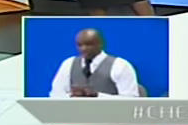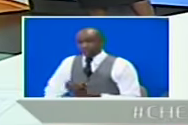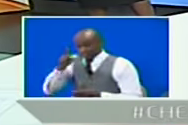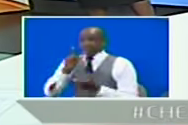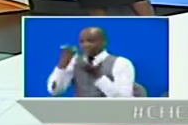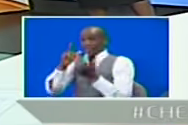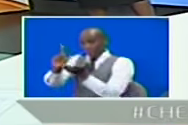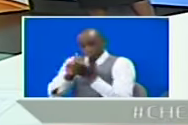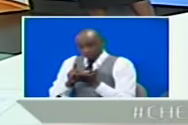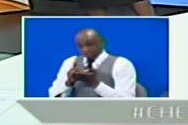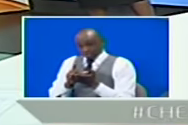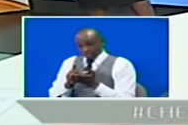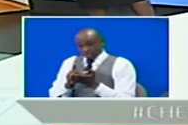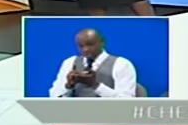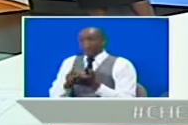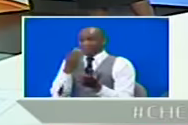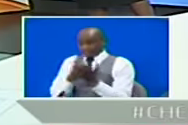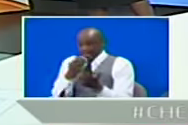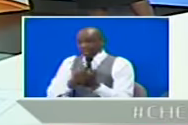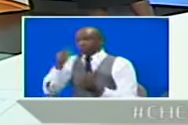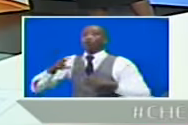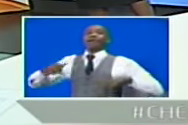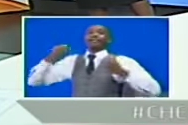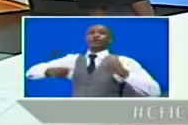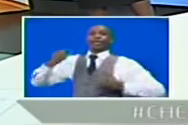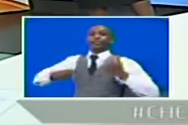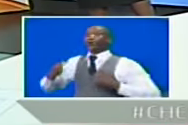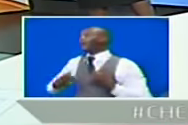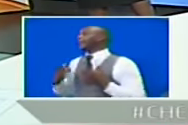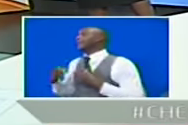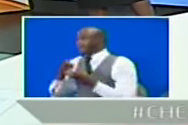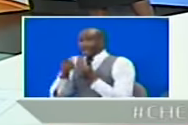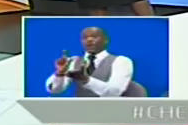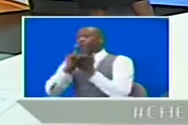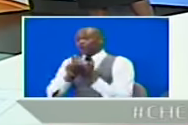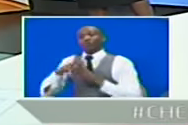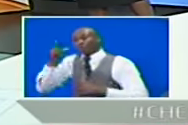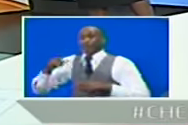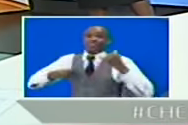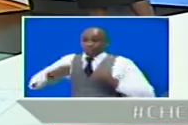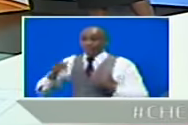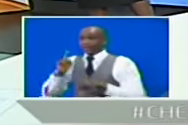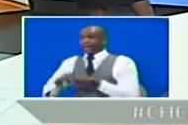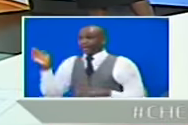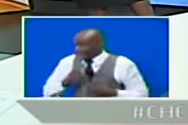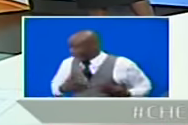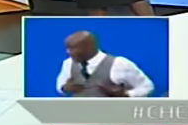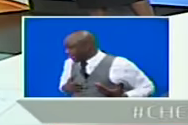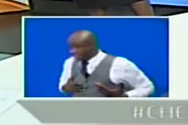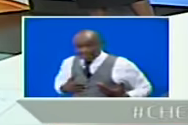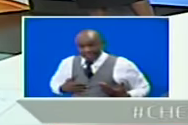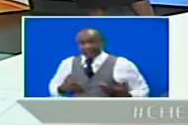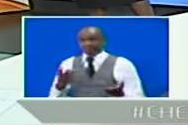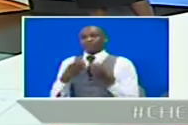loan and you take the money and go on holiday. Okay. And you should right. know that you're coming back to pay it. Yeah, again. Yeah.